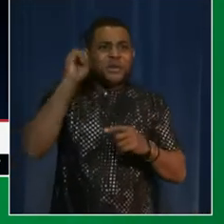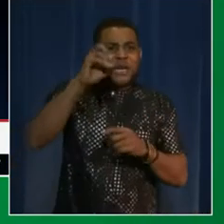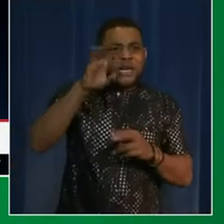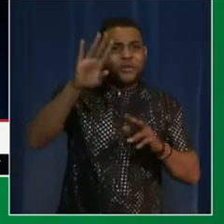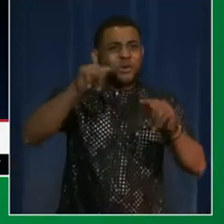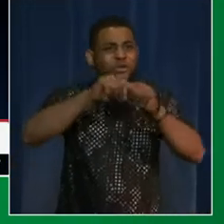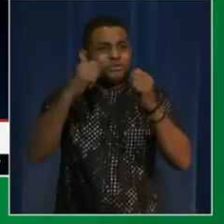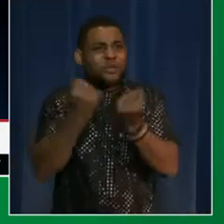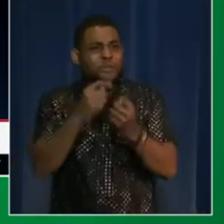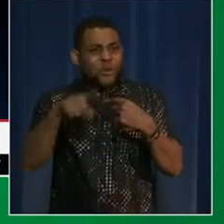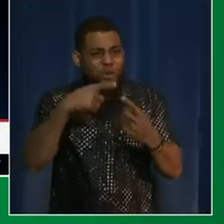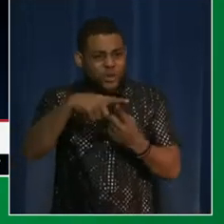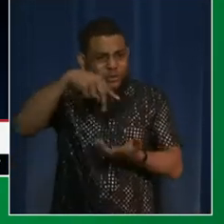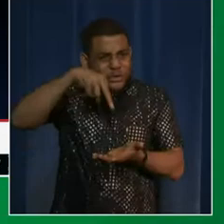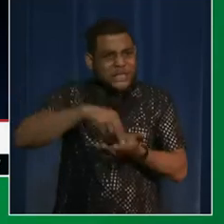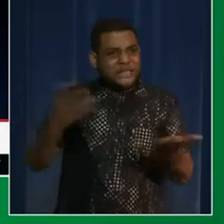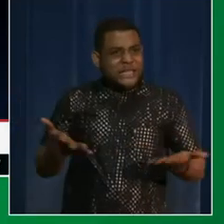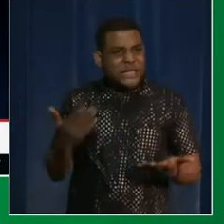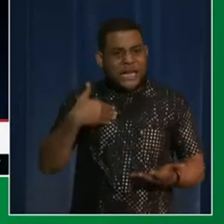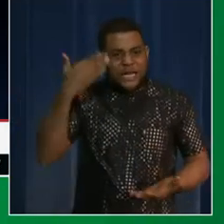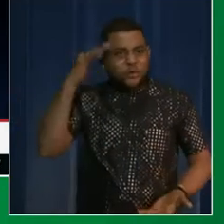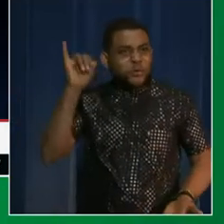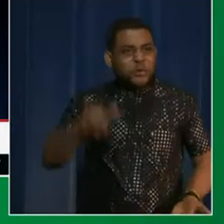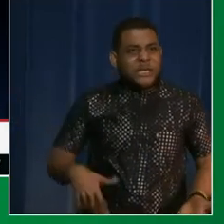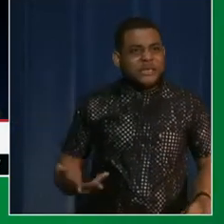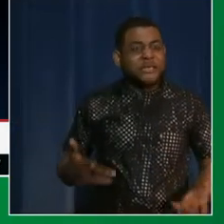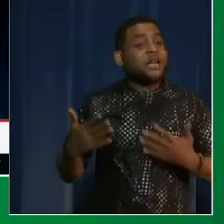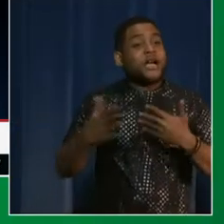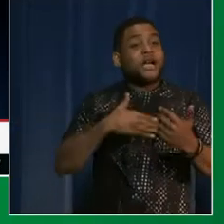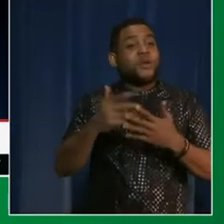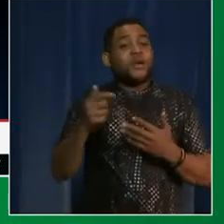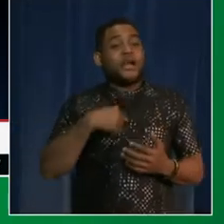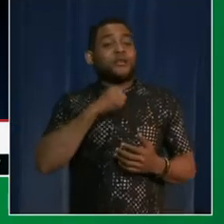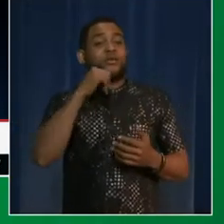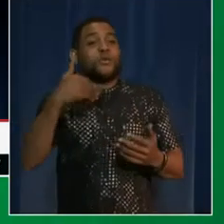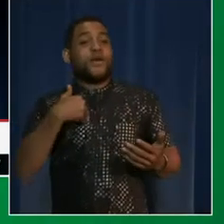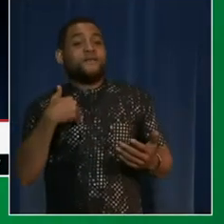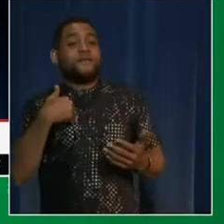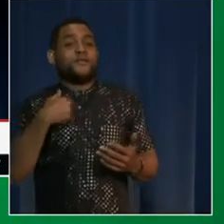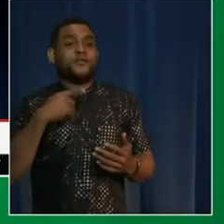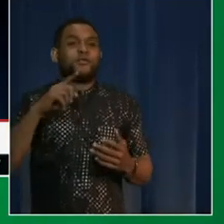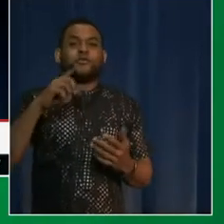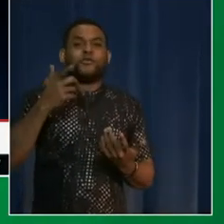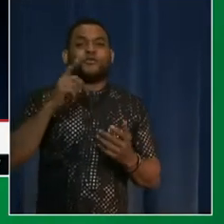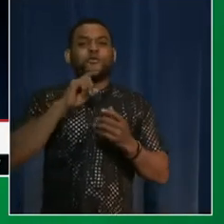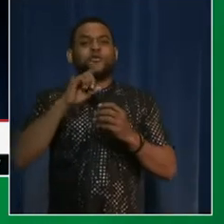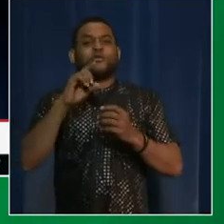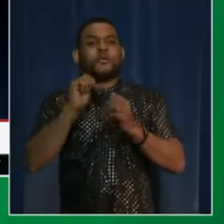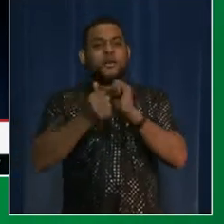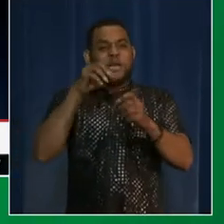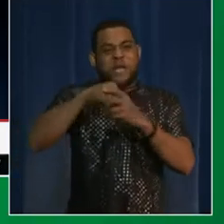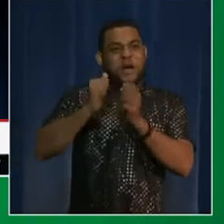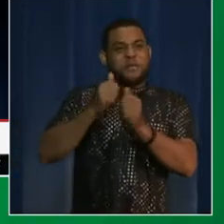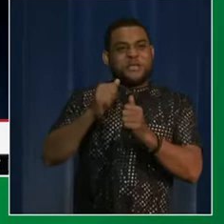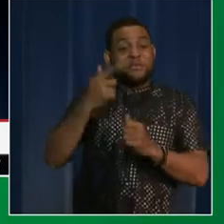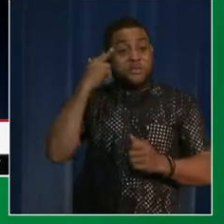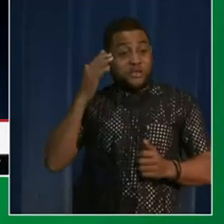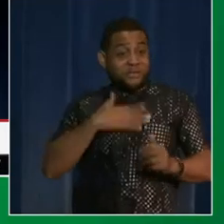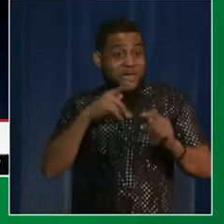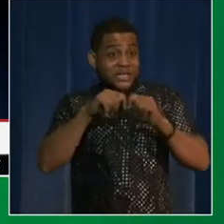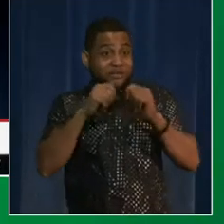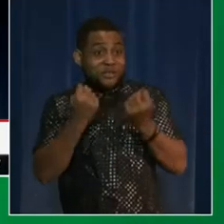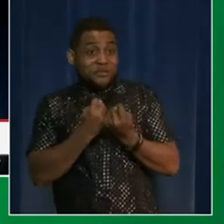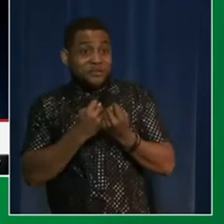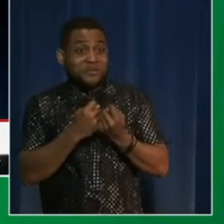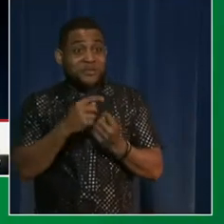I don't have a dog in this race anymore because my team, which was hyped to begin with, Kentucky, they